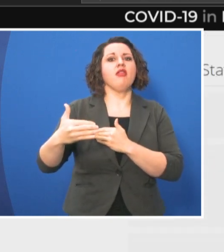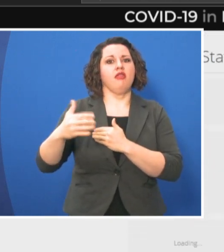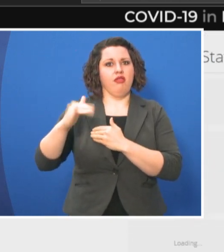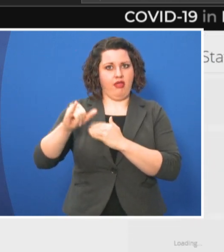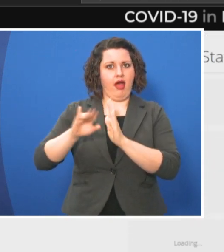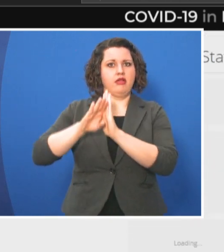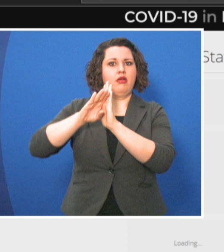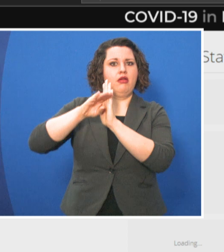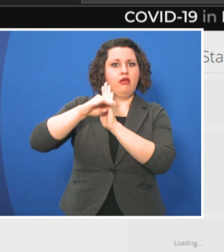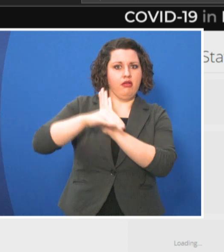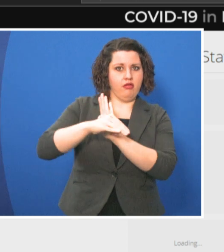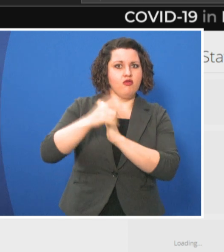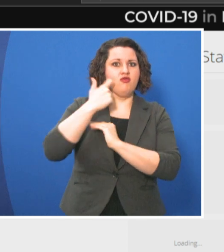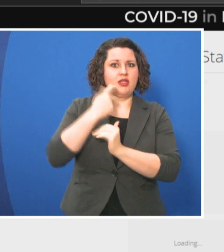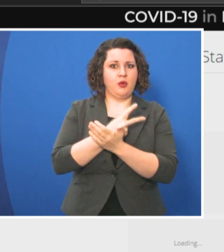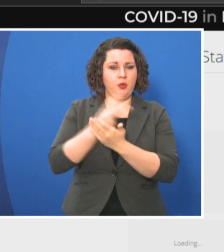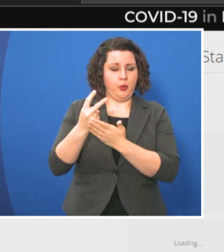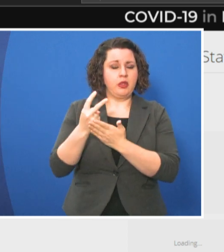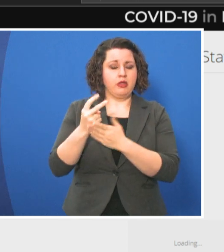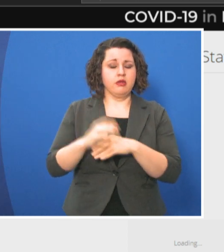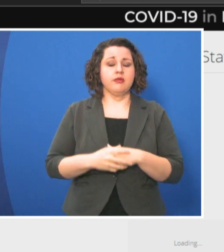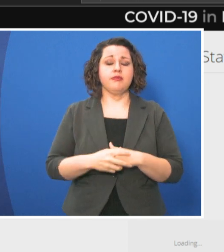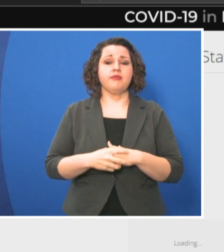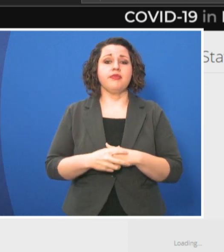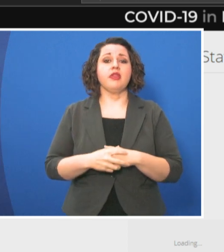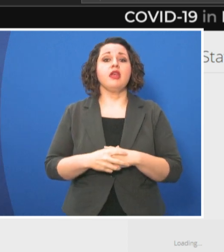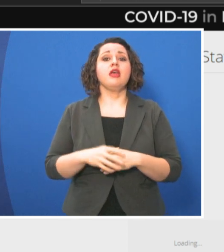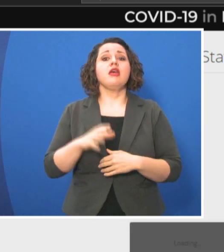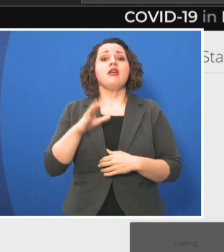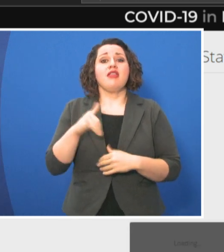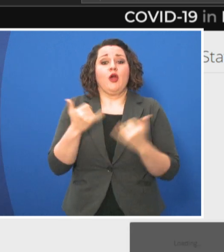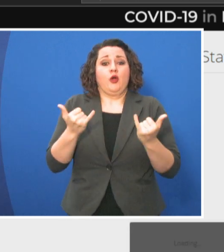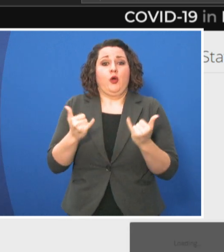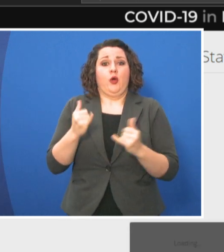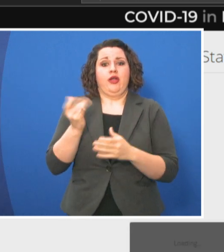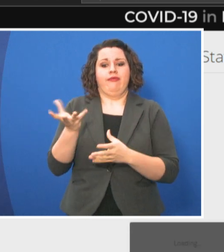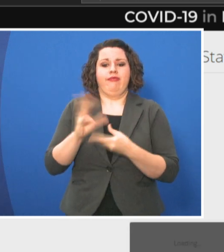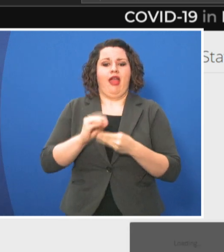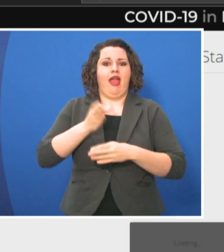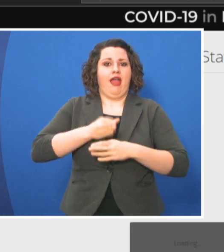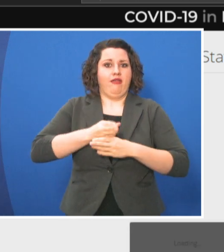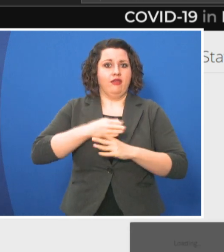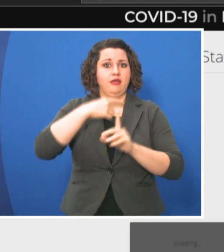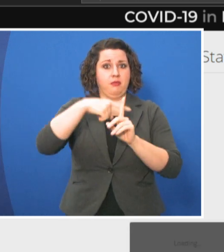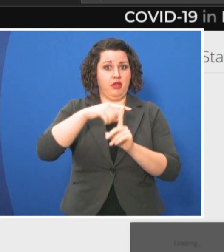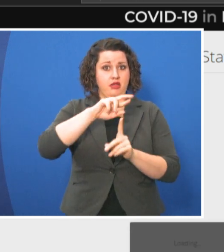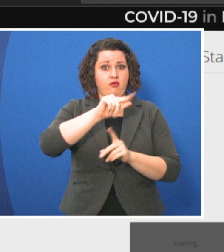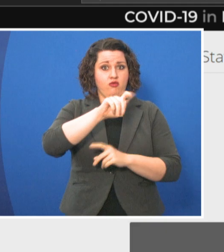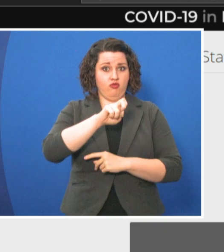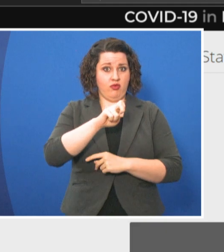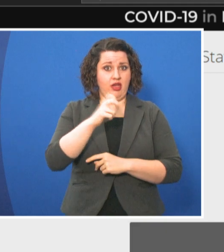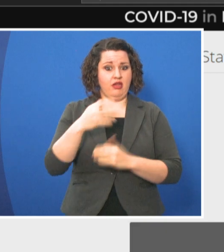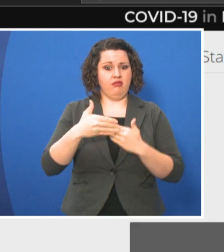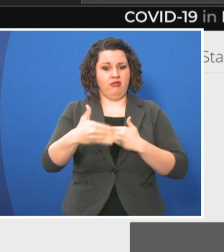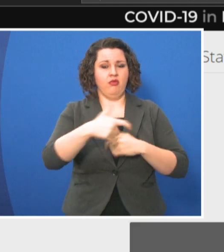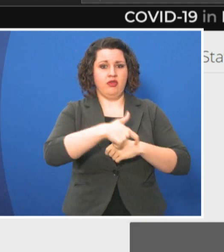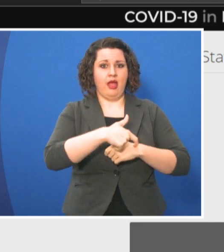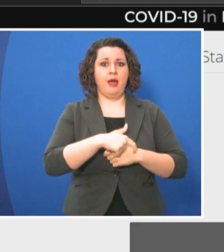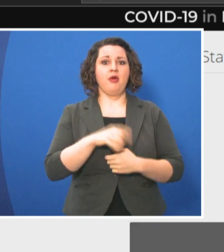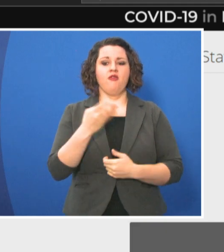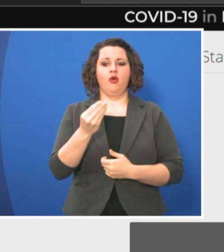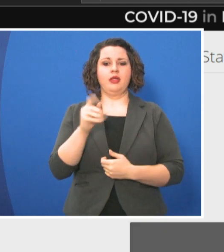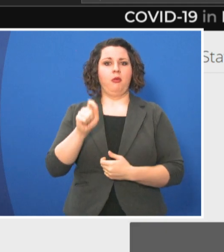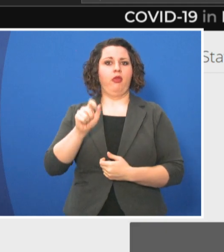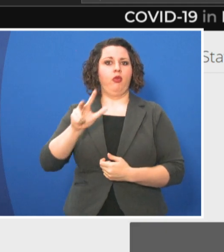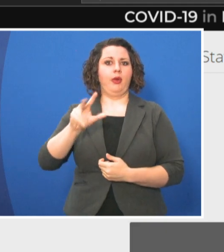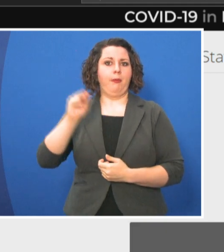gradually over the last 2 weeks. Currently, our average positivity rate over time is